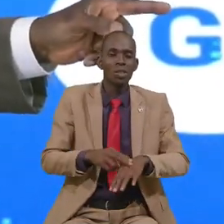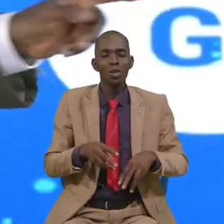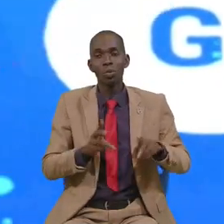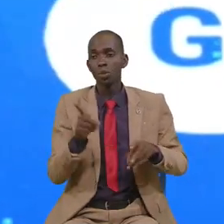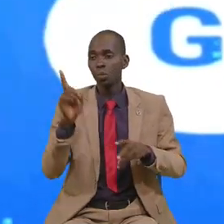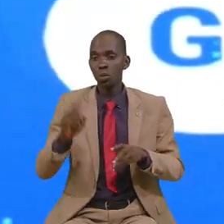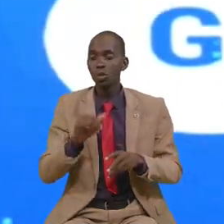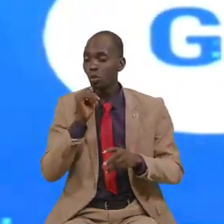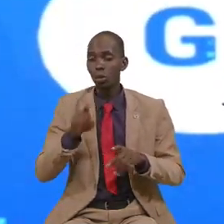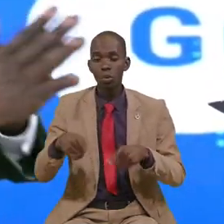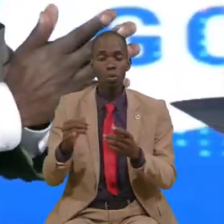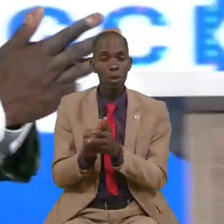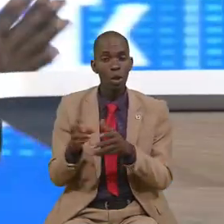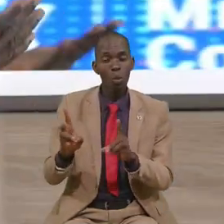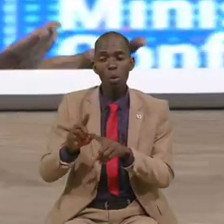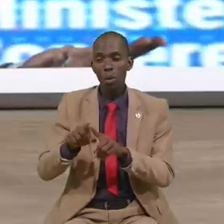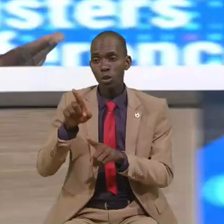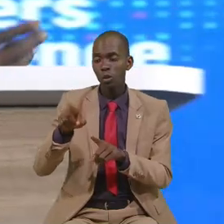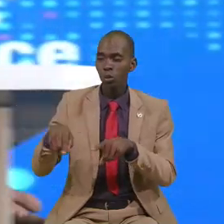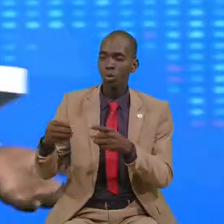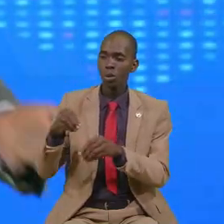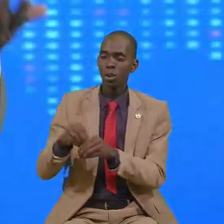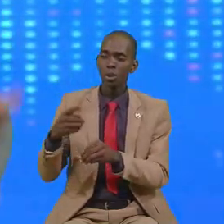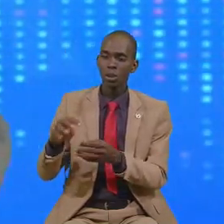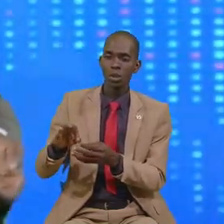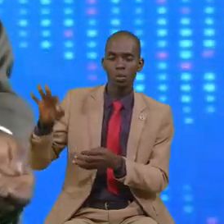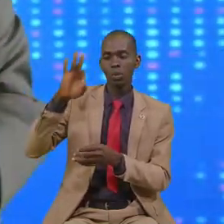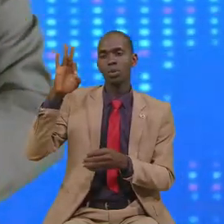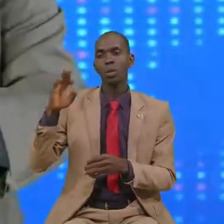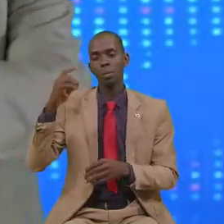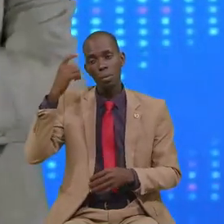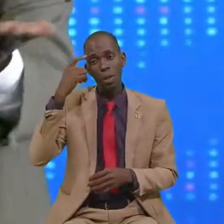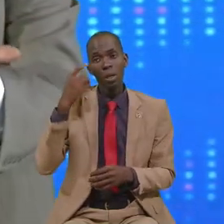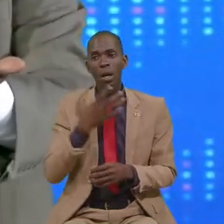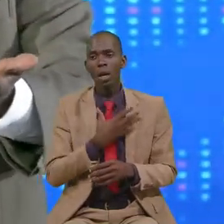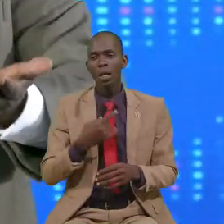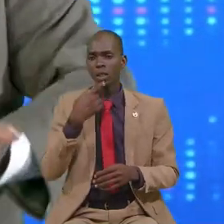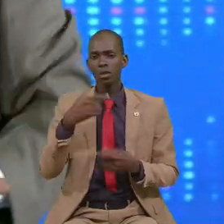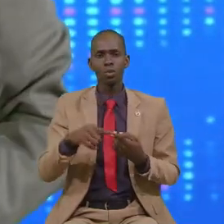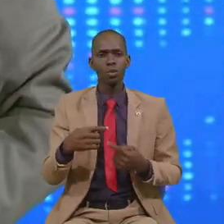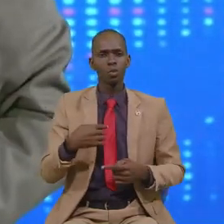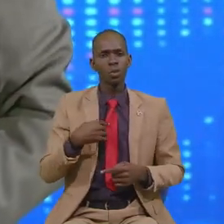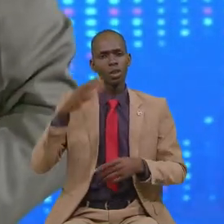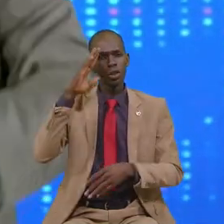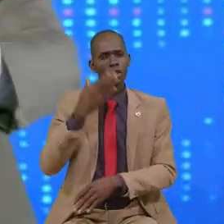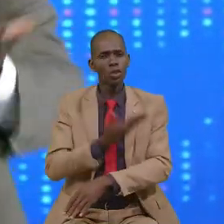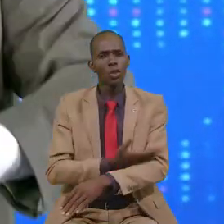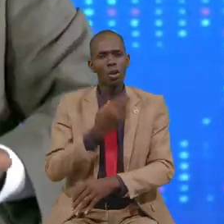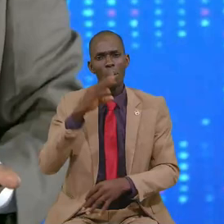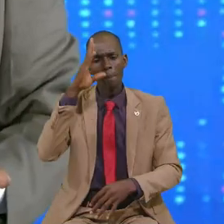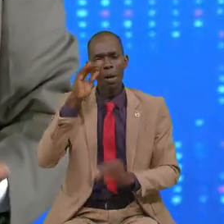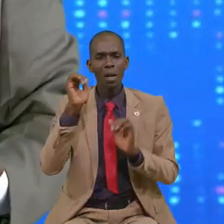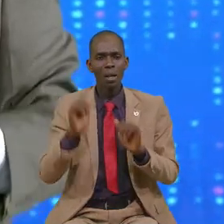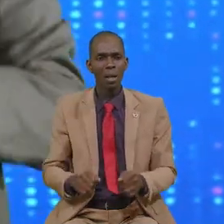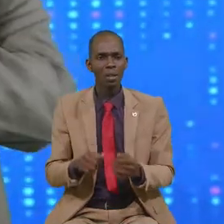the way of the spiritual man. And he said unto me, son of man, can these bones live? And